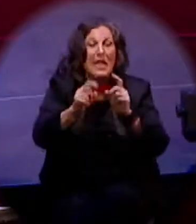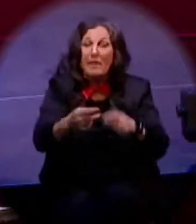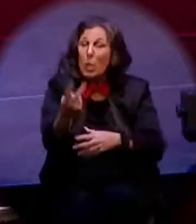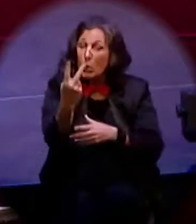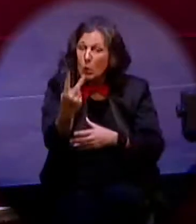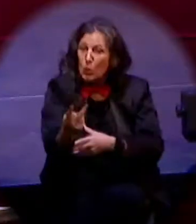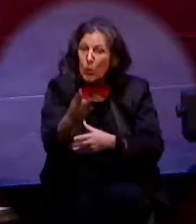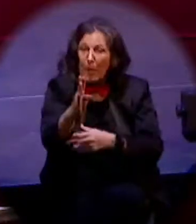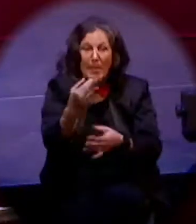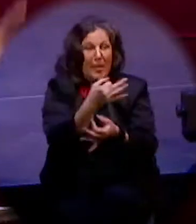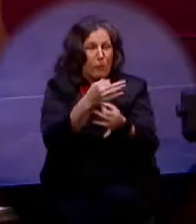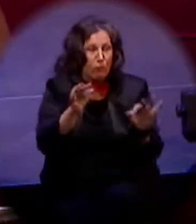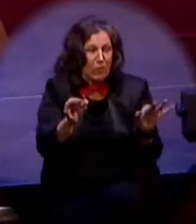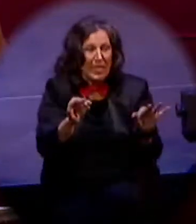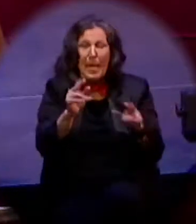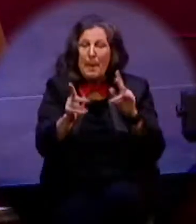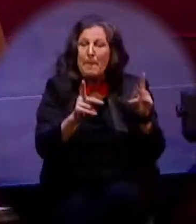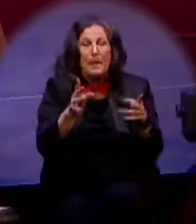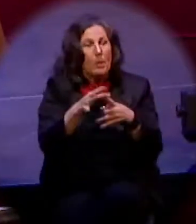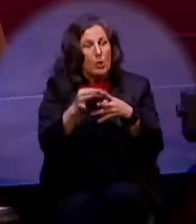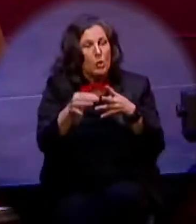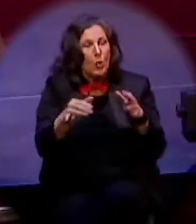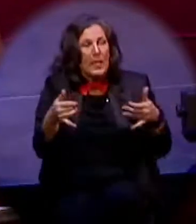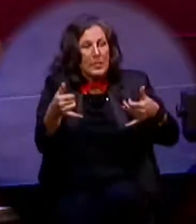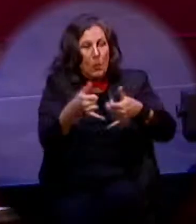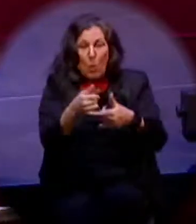2 Be Free People's Choice Awards.